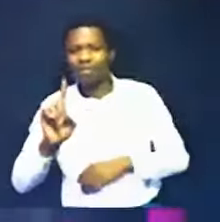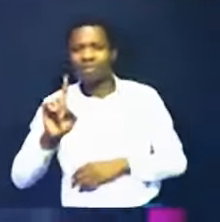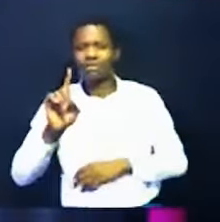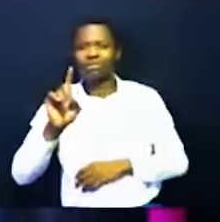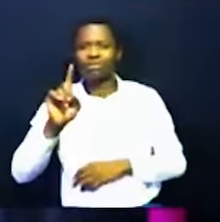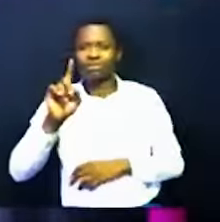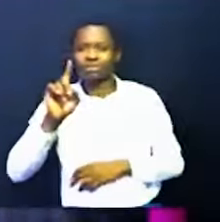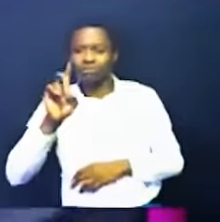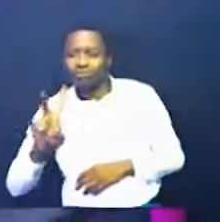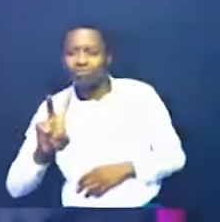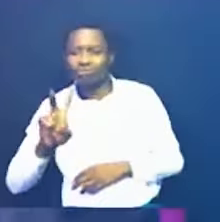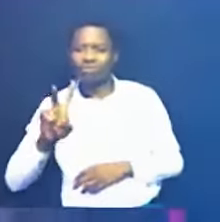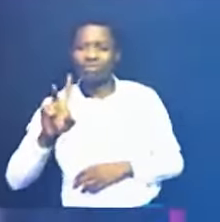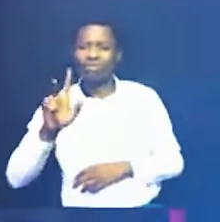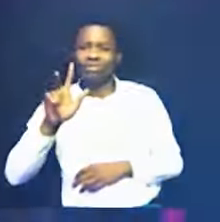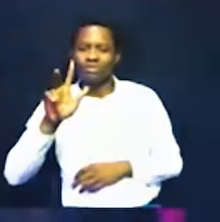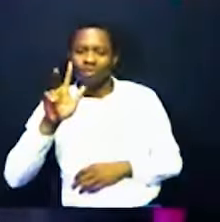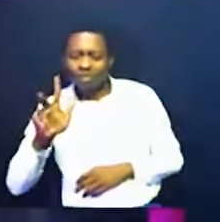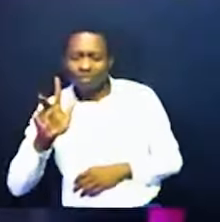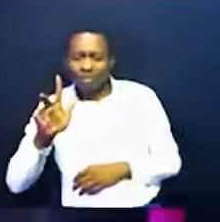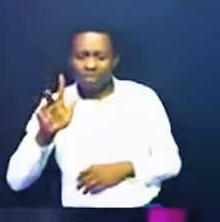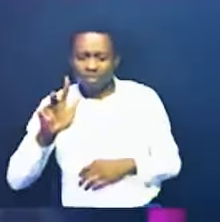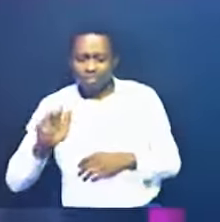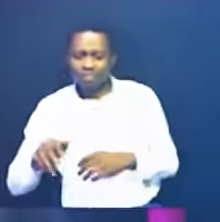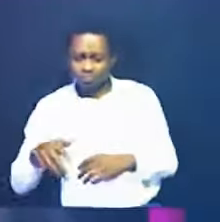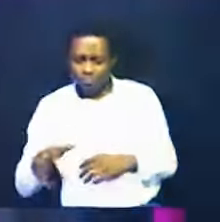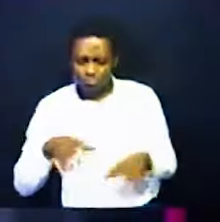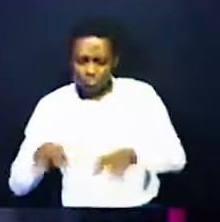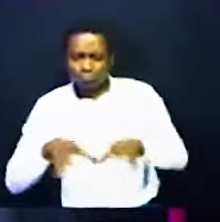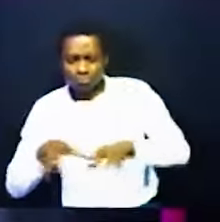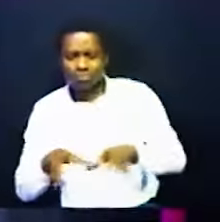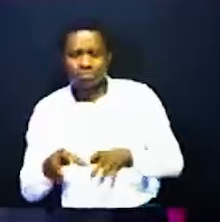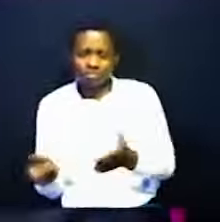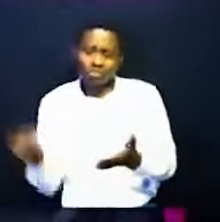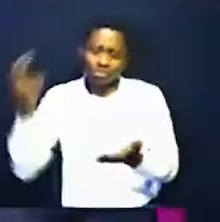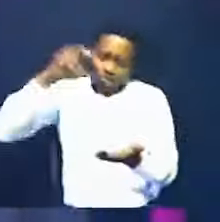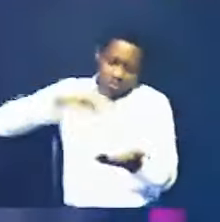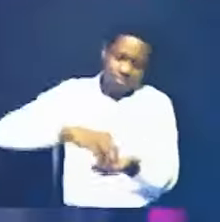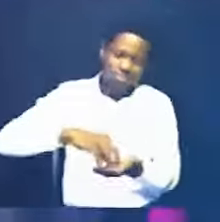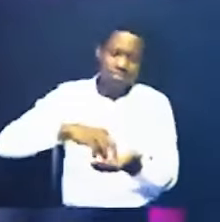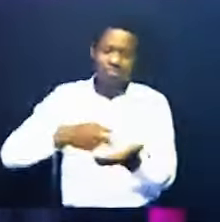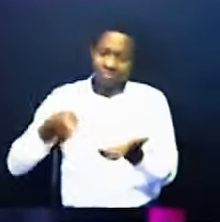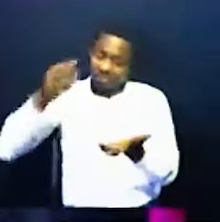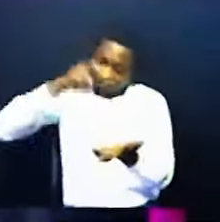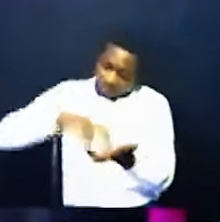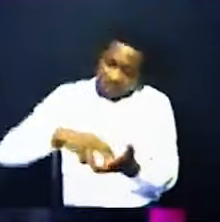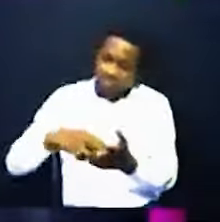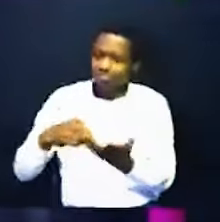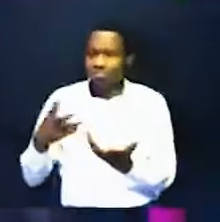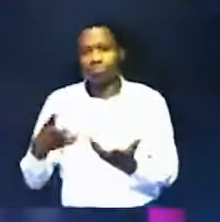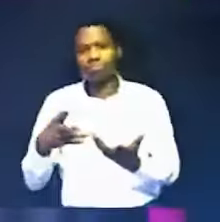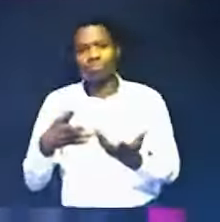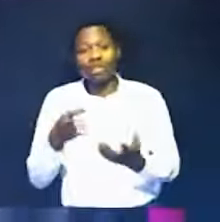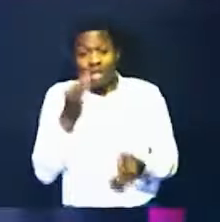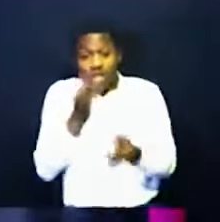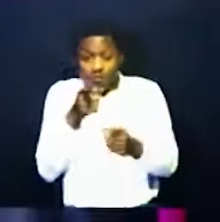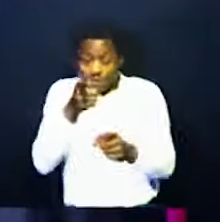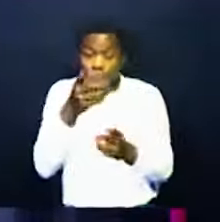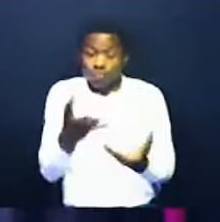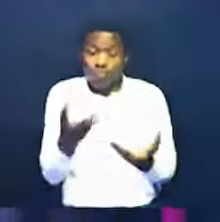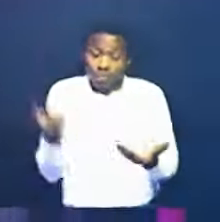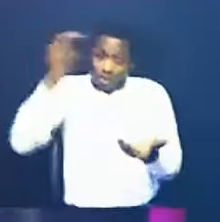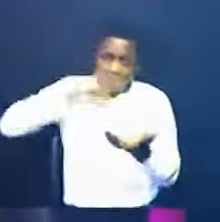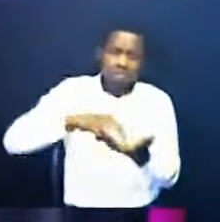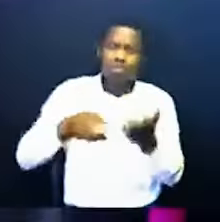gone unbelief. Anya ni kwa. If you want to rise, sorry, will help you rise. By prayer, let